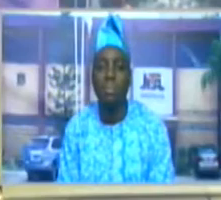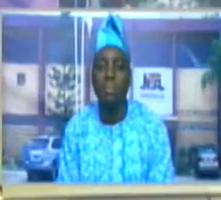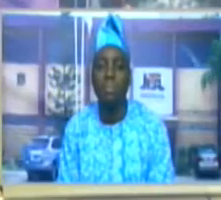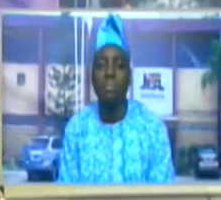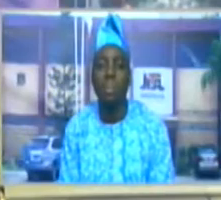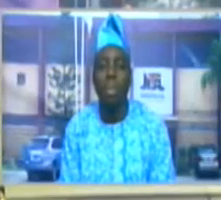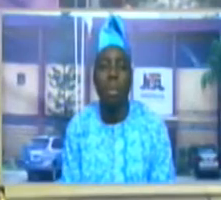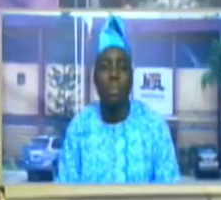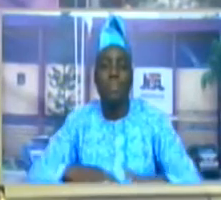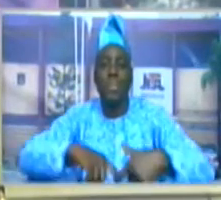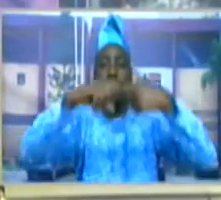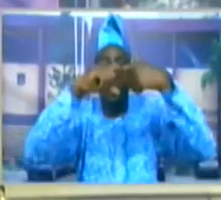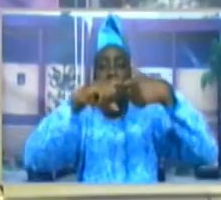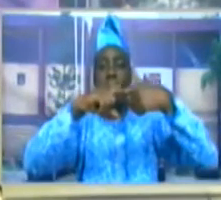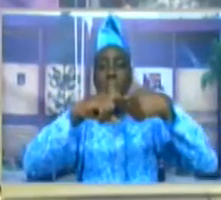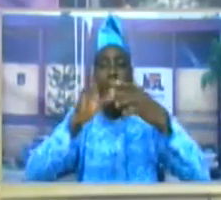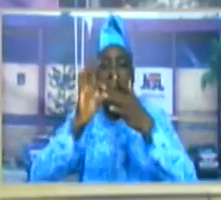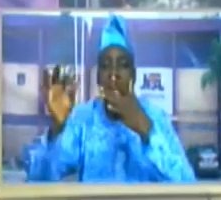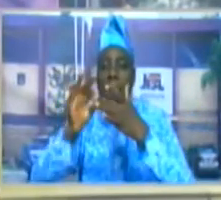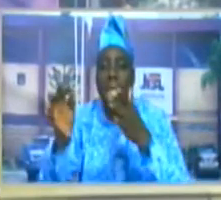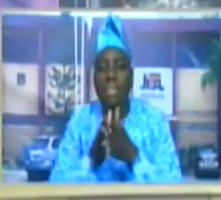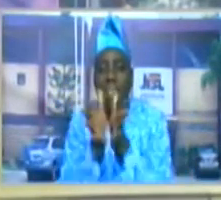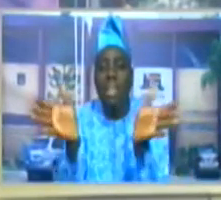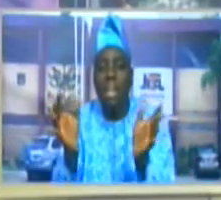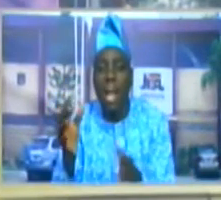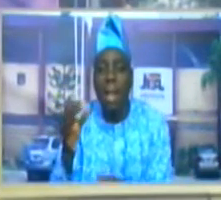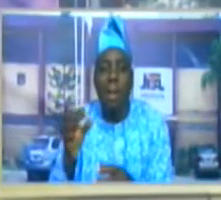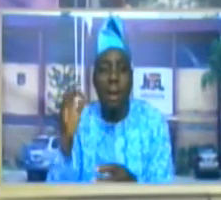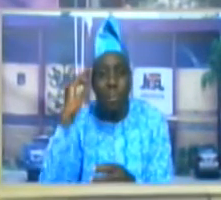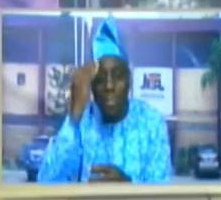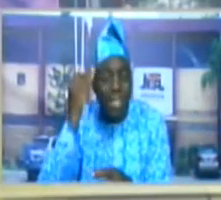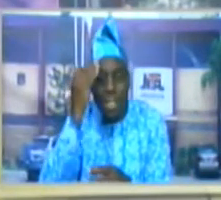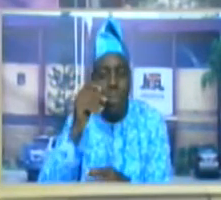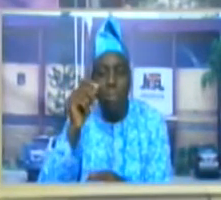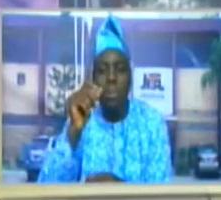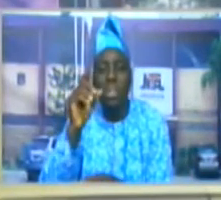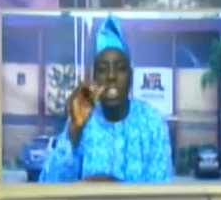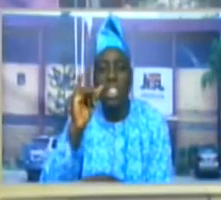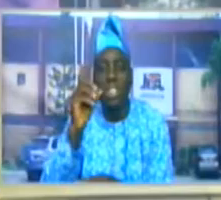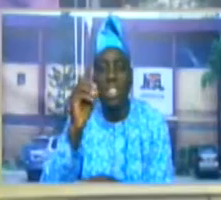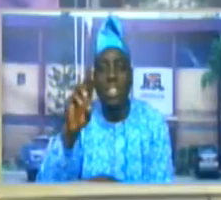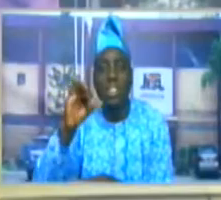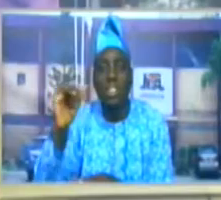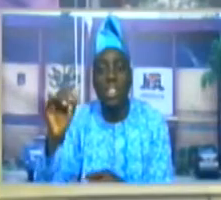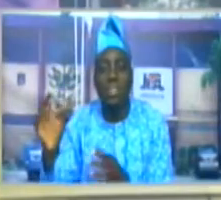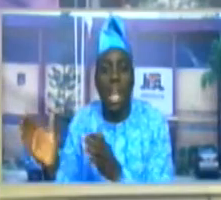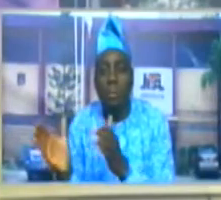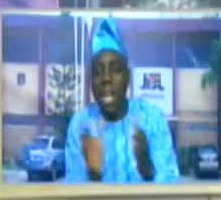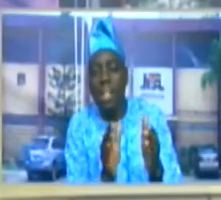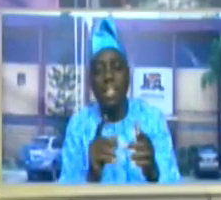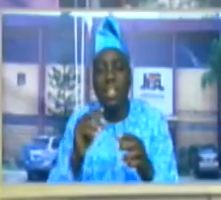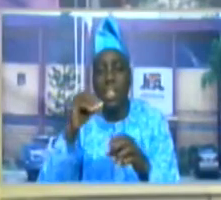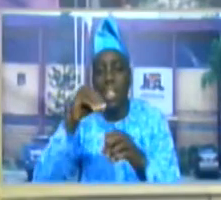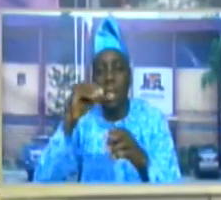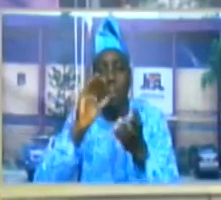The suspended Accountant General of the Federation, Ames Idris, has been arraigned before a High Court of the